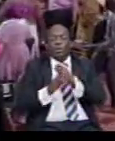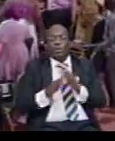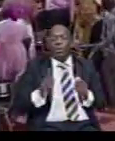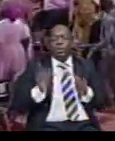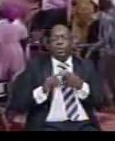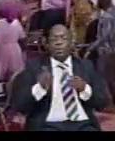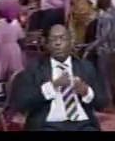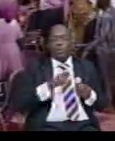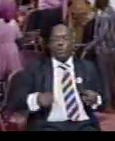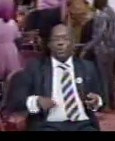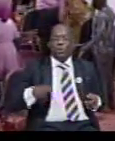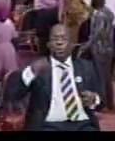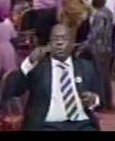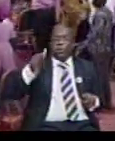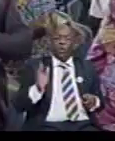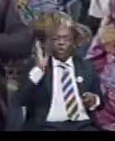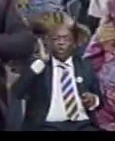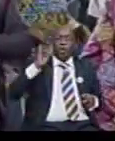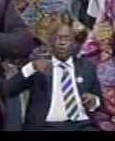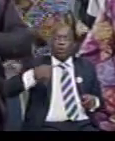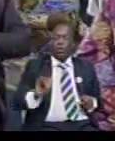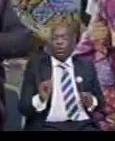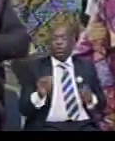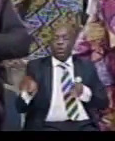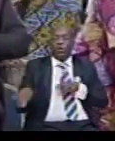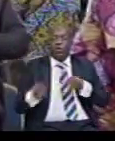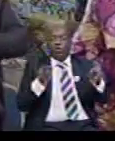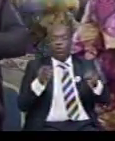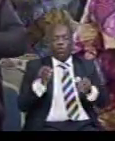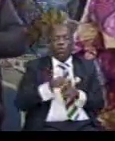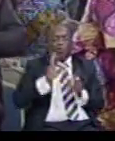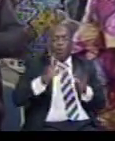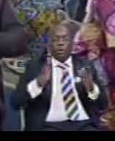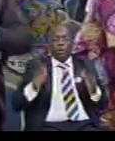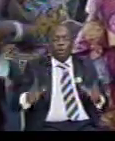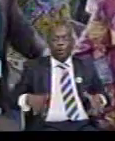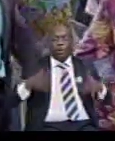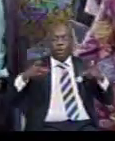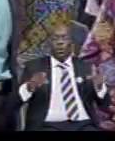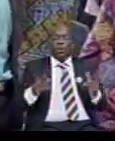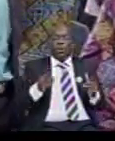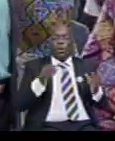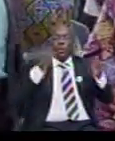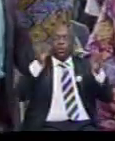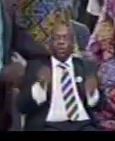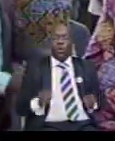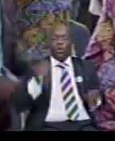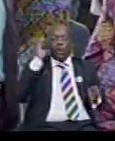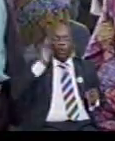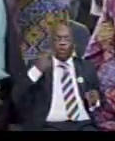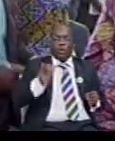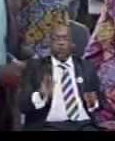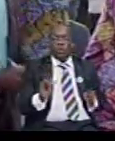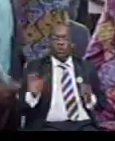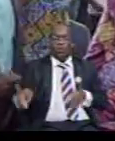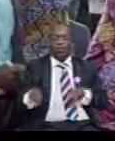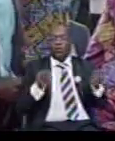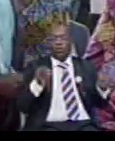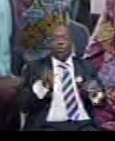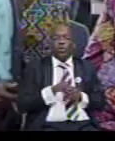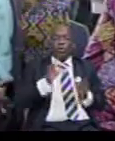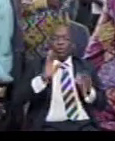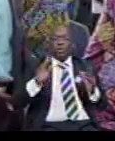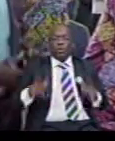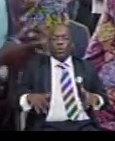yet move in your life. Power will yet move in your life.